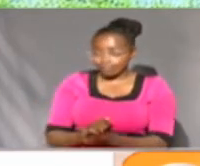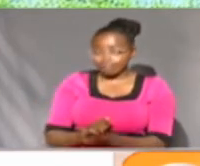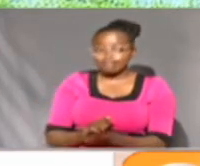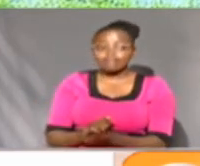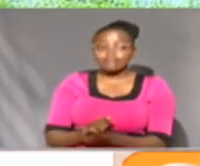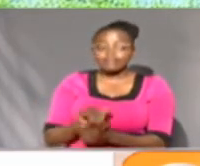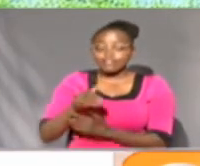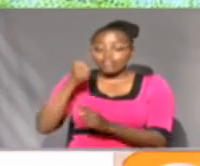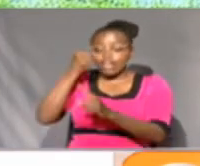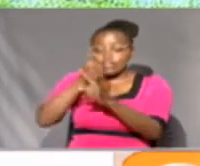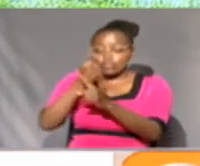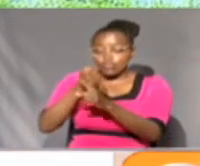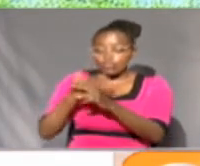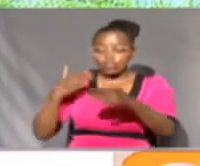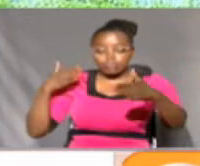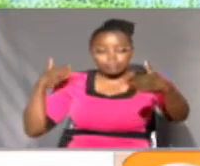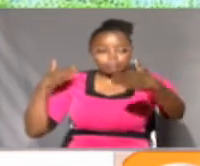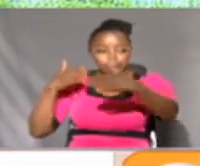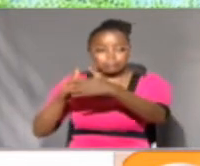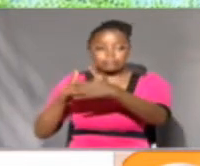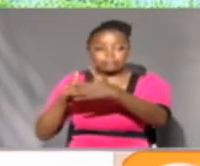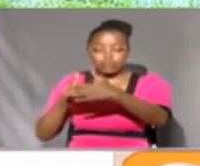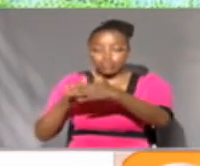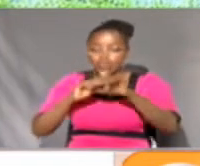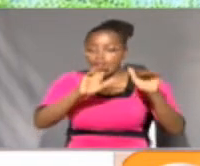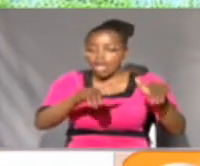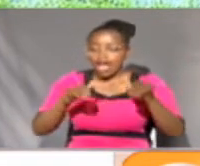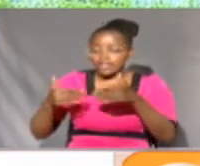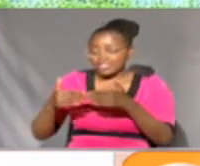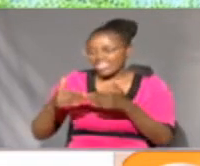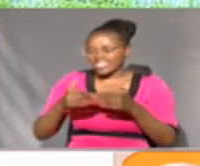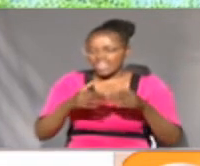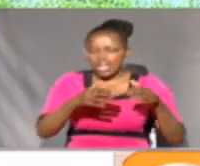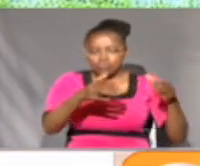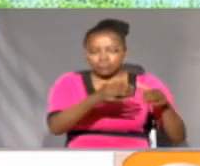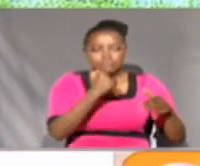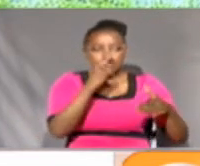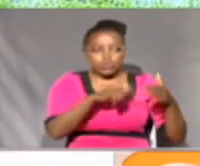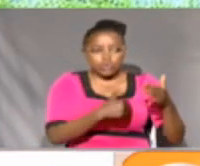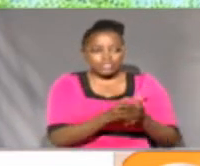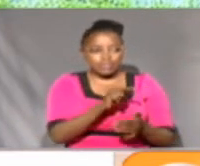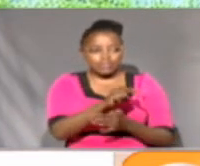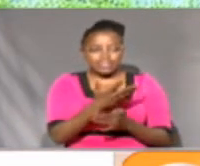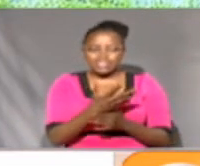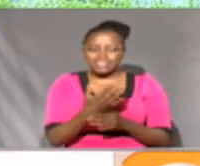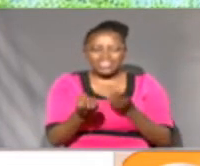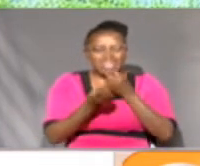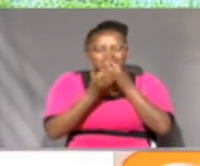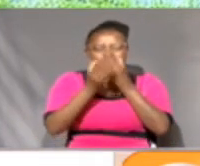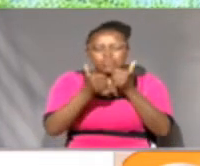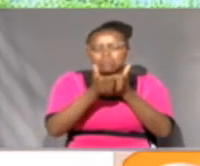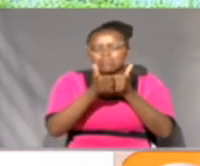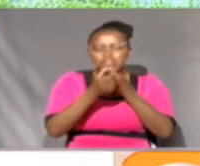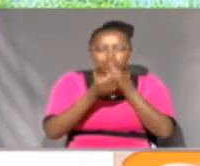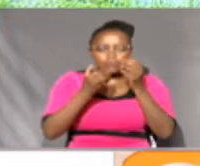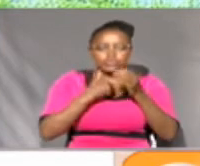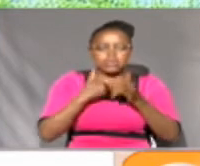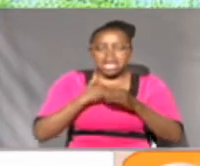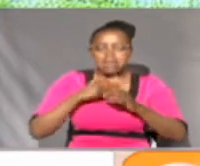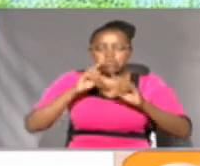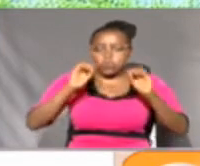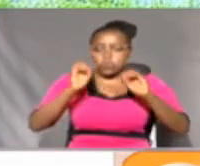ministry advocates for the total ban, its agriculture counterpart says it is misinformed.